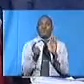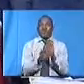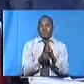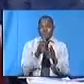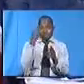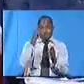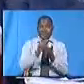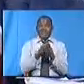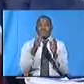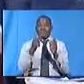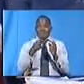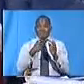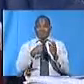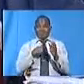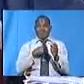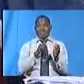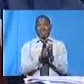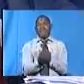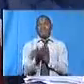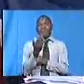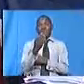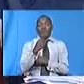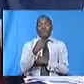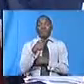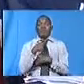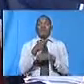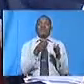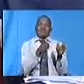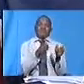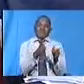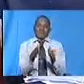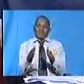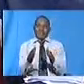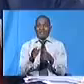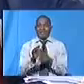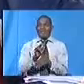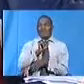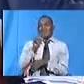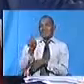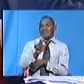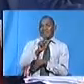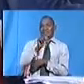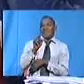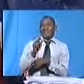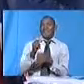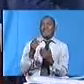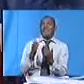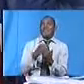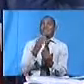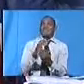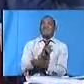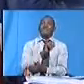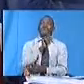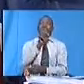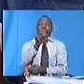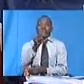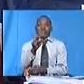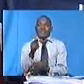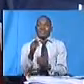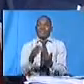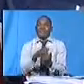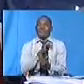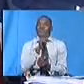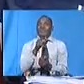to do this morning, my Lord, is to ask a few simple questions, give some background, ask a few simple